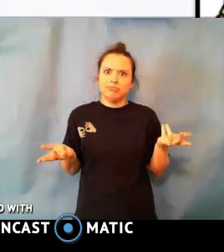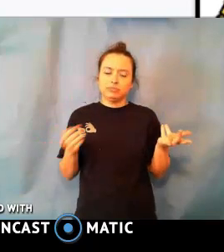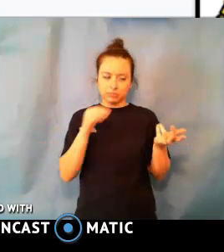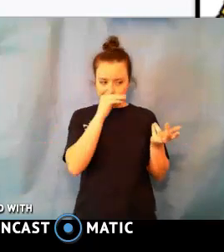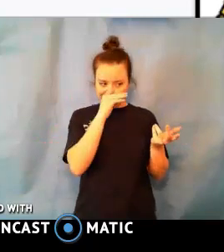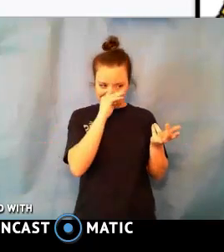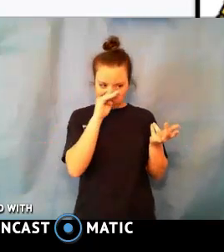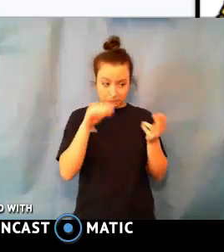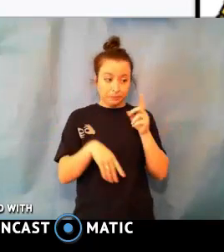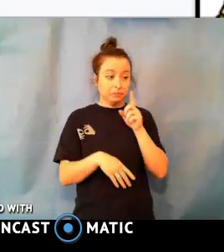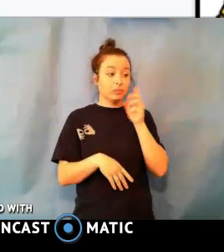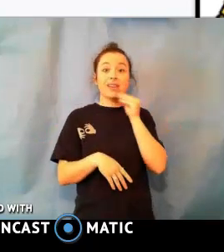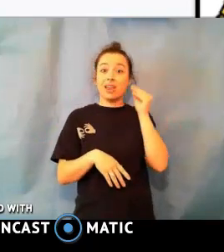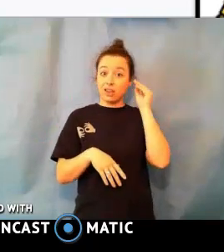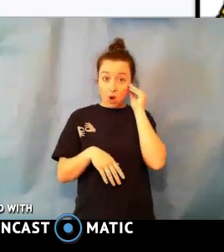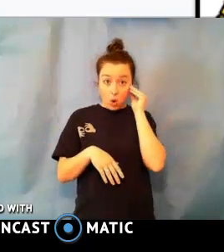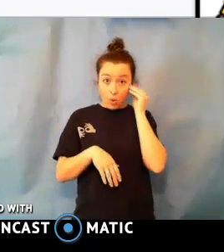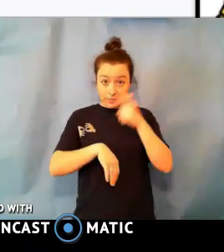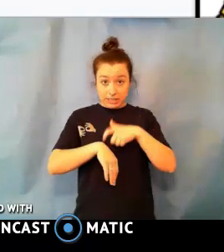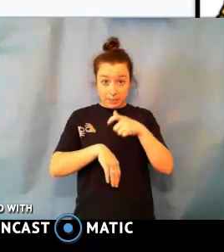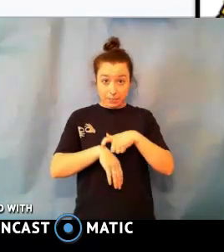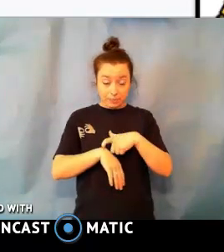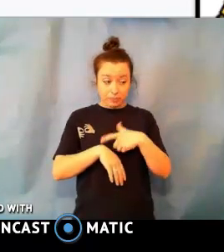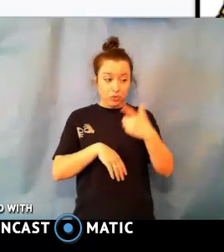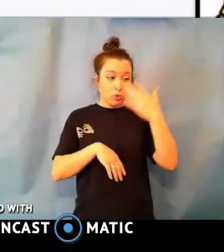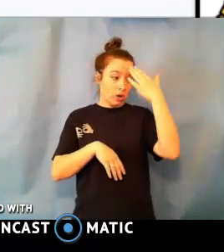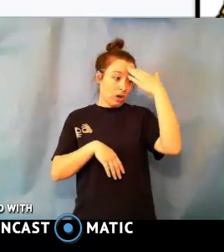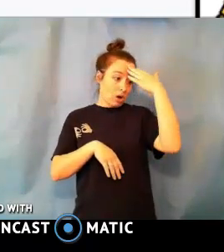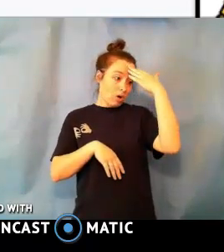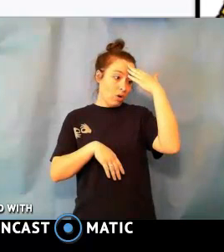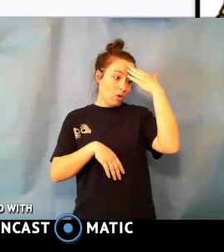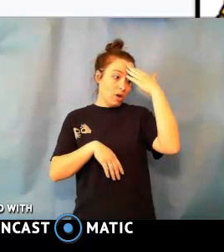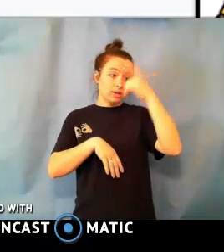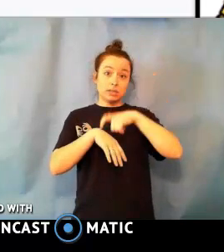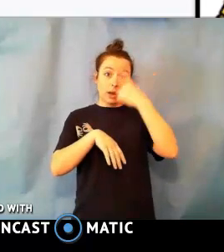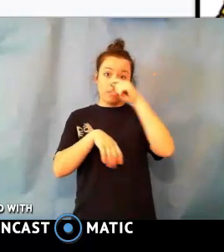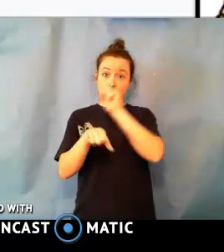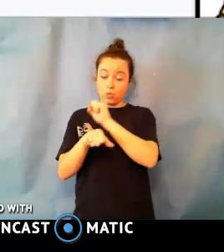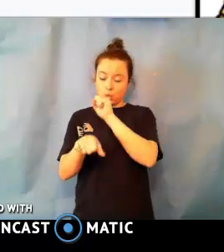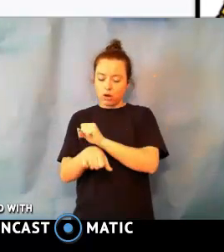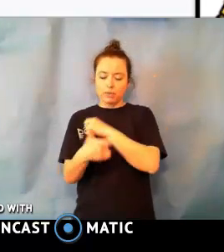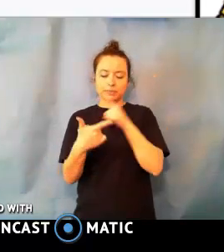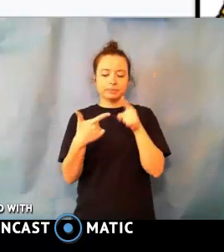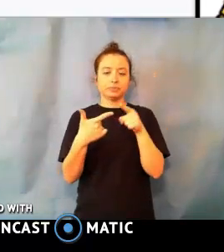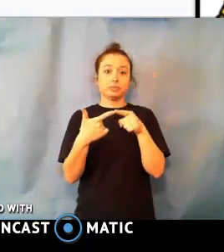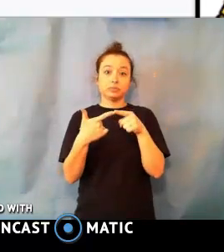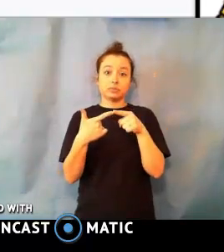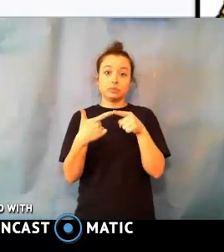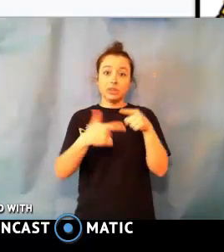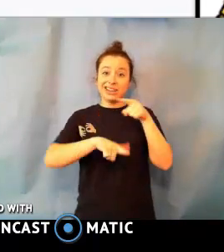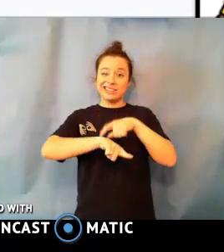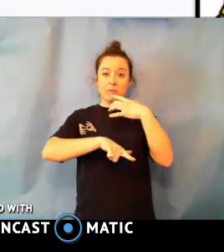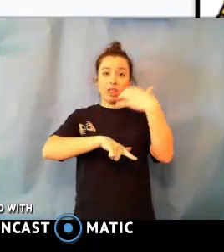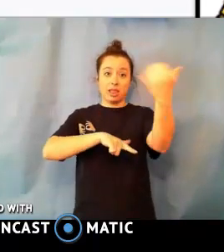When we can tell time at home, we'll have the power to know when it's time to do homework, when it's time